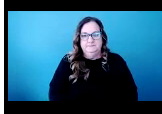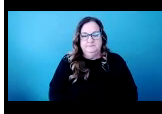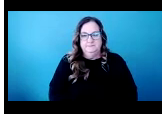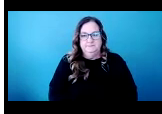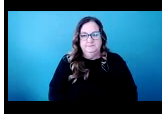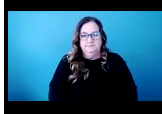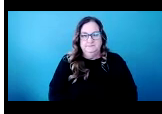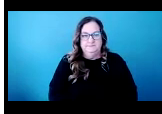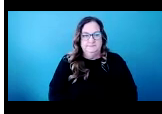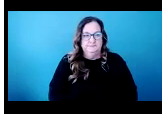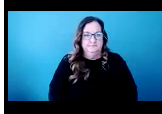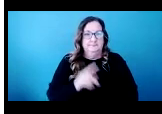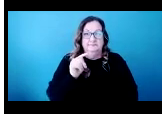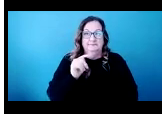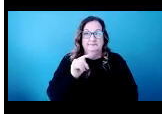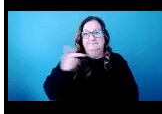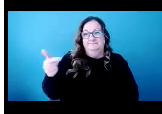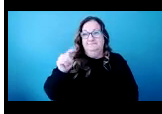All right, Tylee.